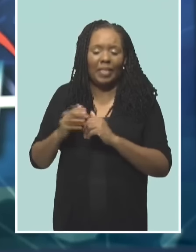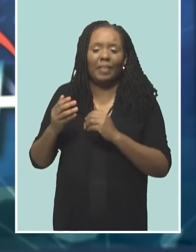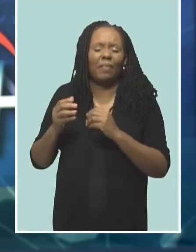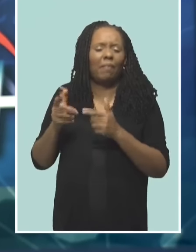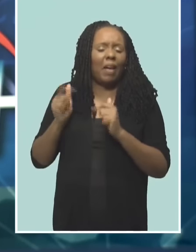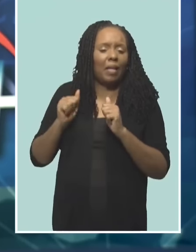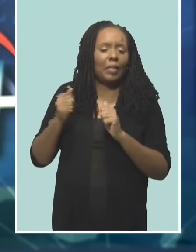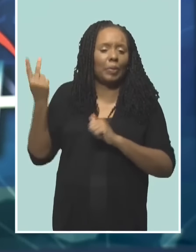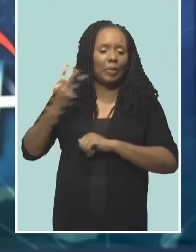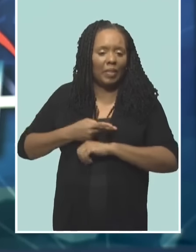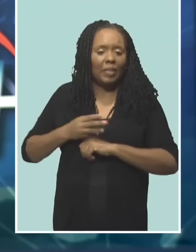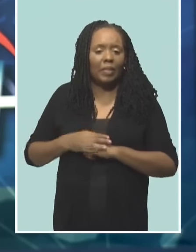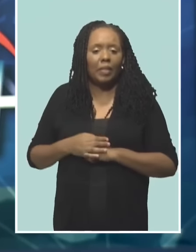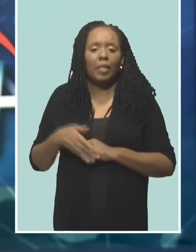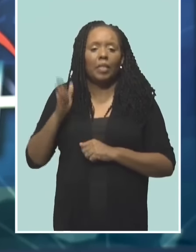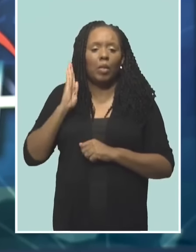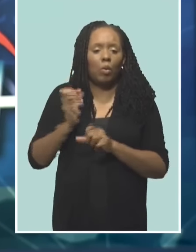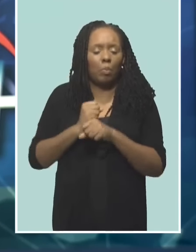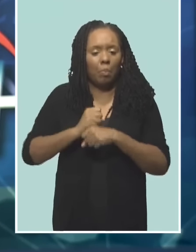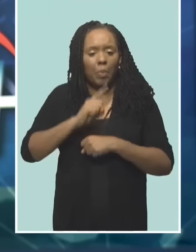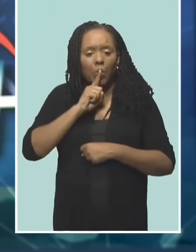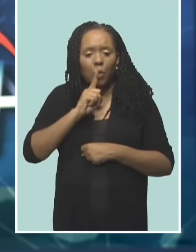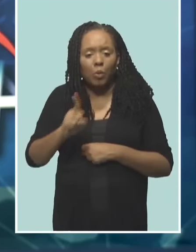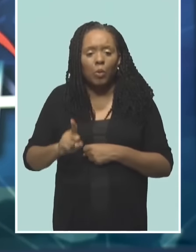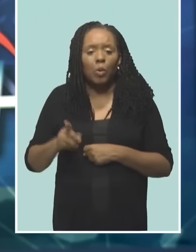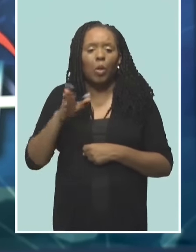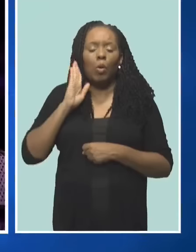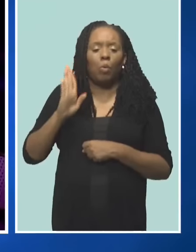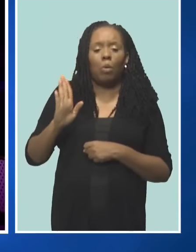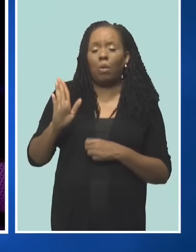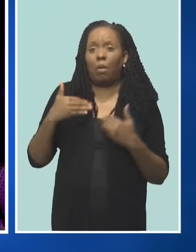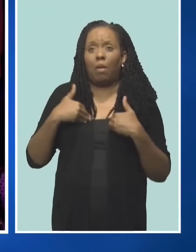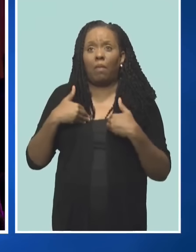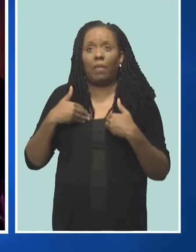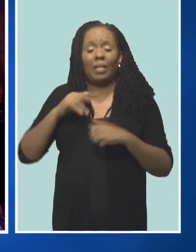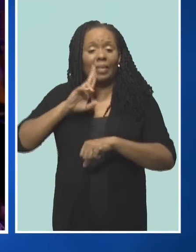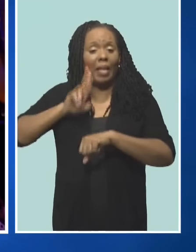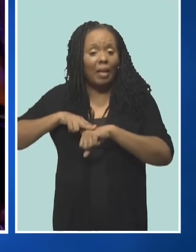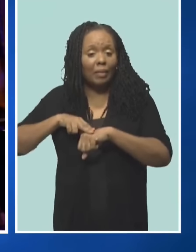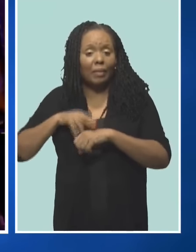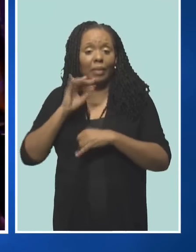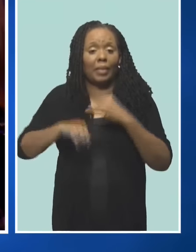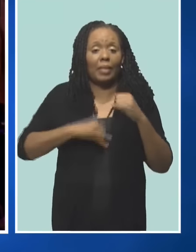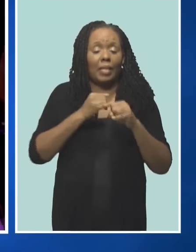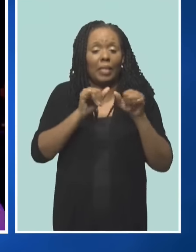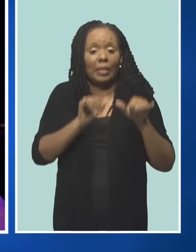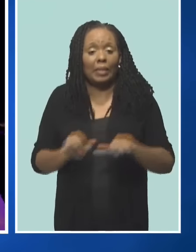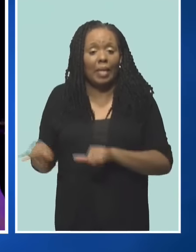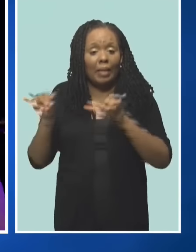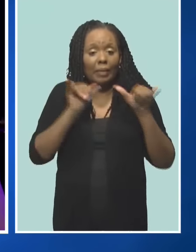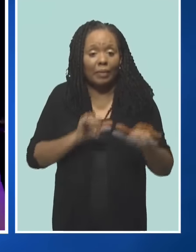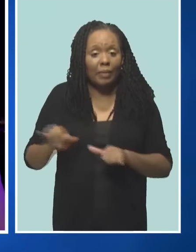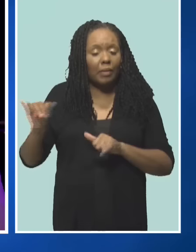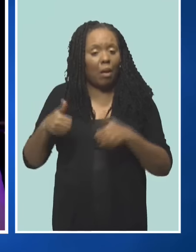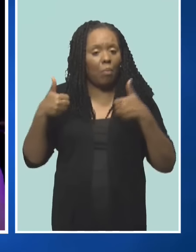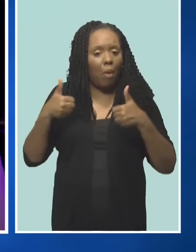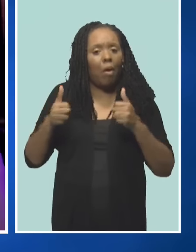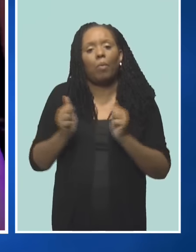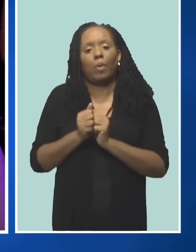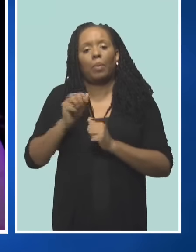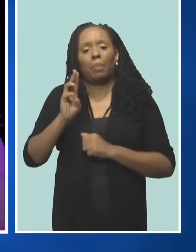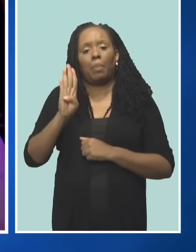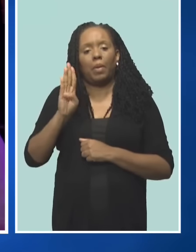membership-based and will ensure that manufacturers meet national and international standards through its partnership with the BMA. And he adds